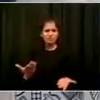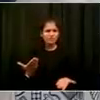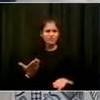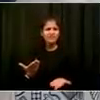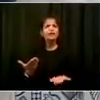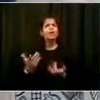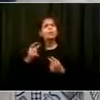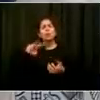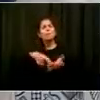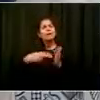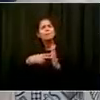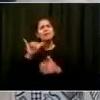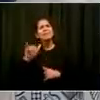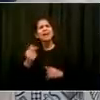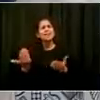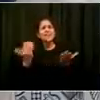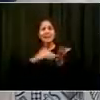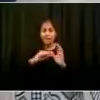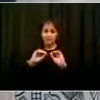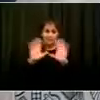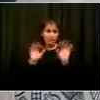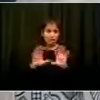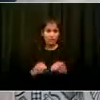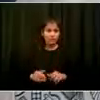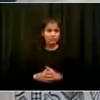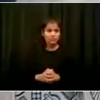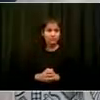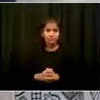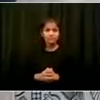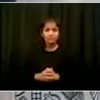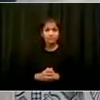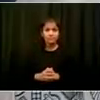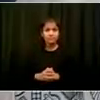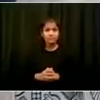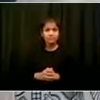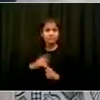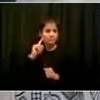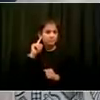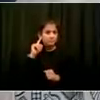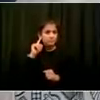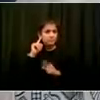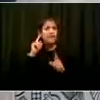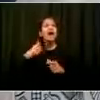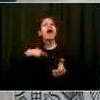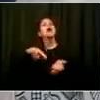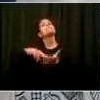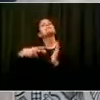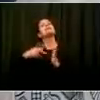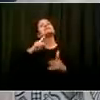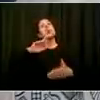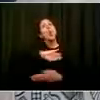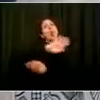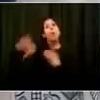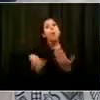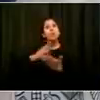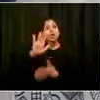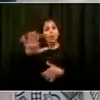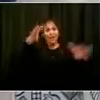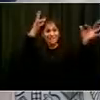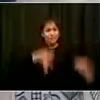question? That all the decisions are made or not to meet any certain metrics or any